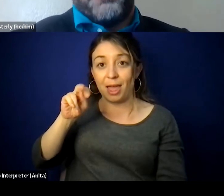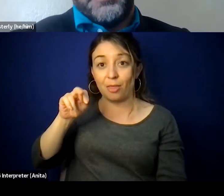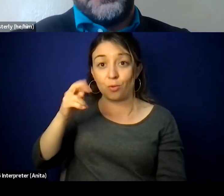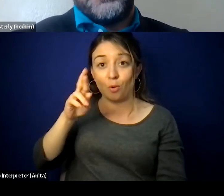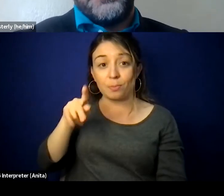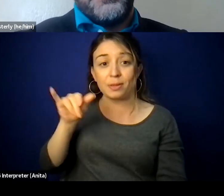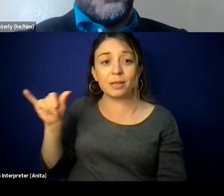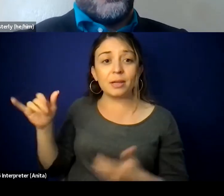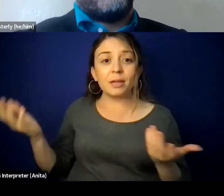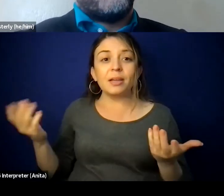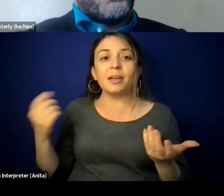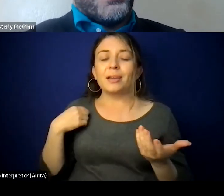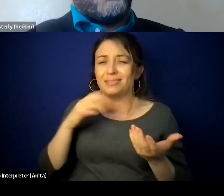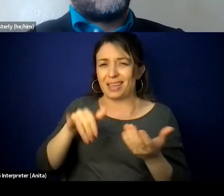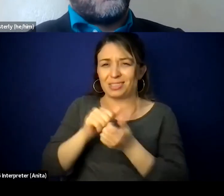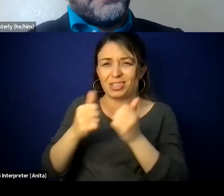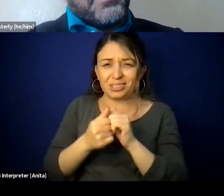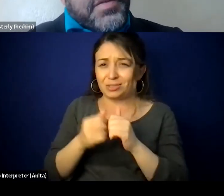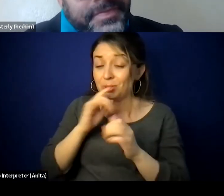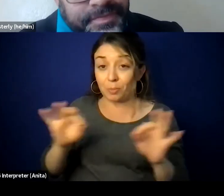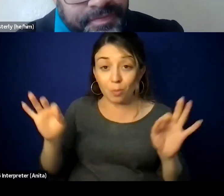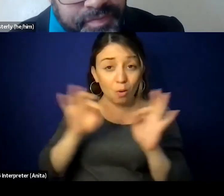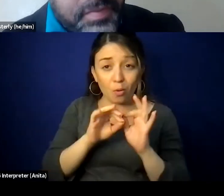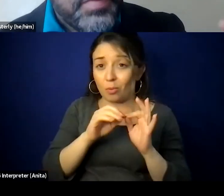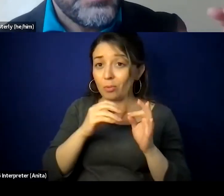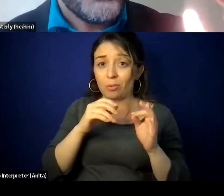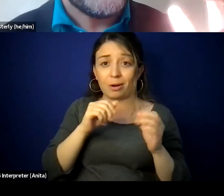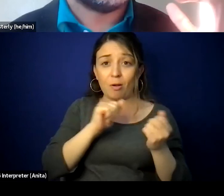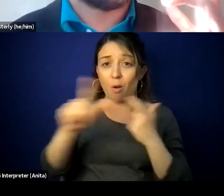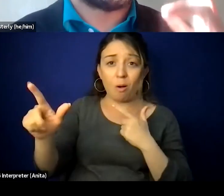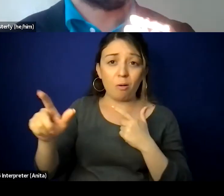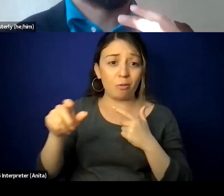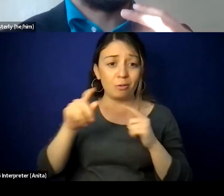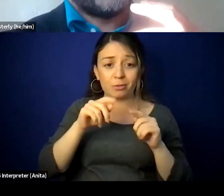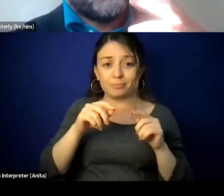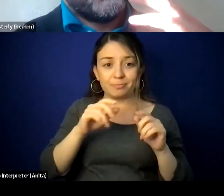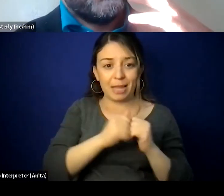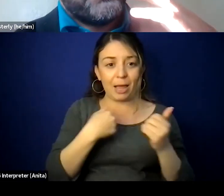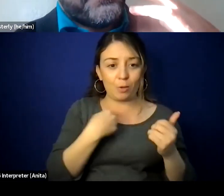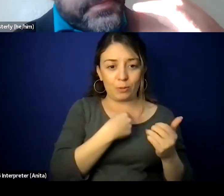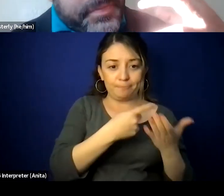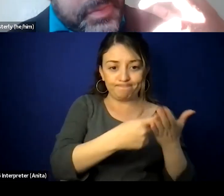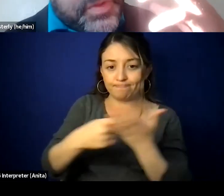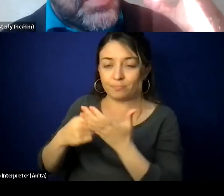are important. I also think it's important to